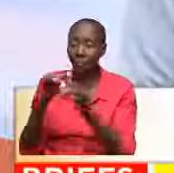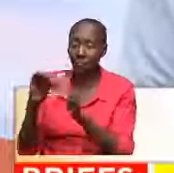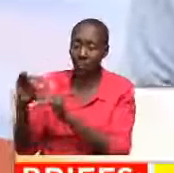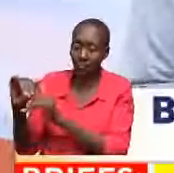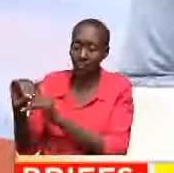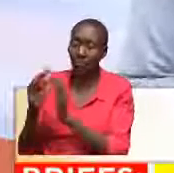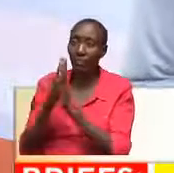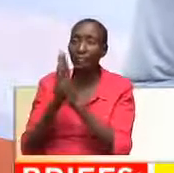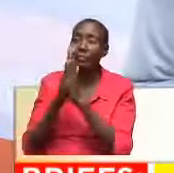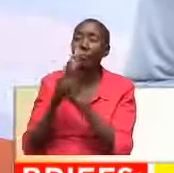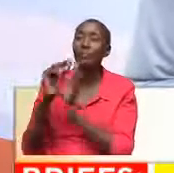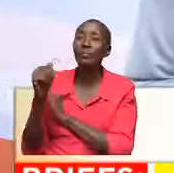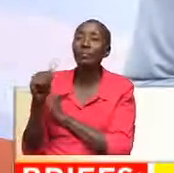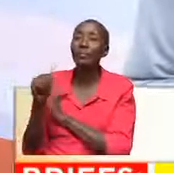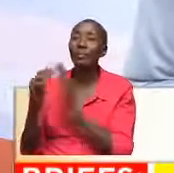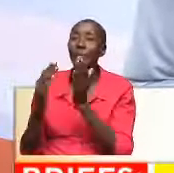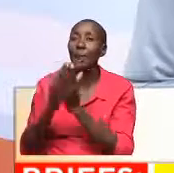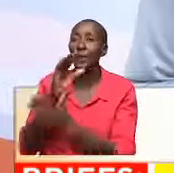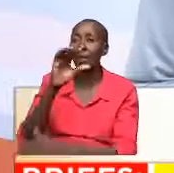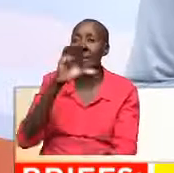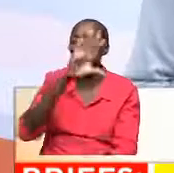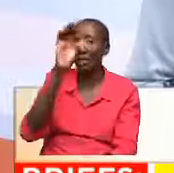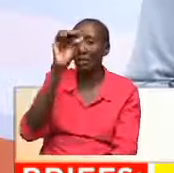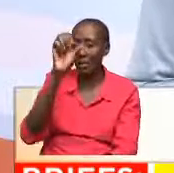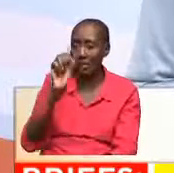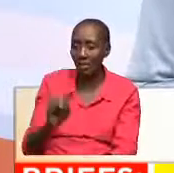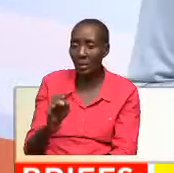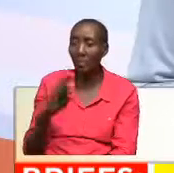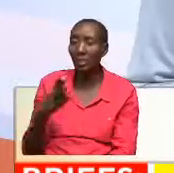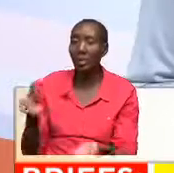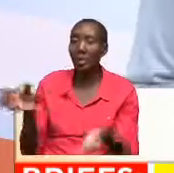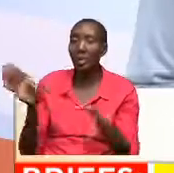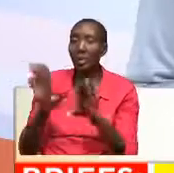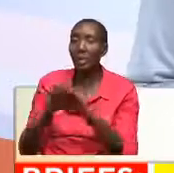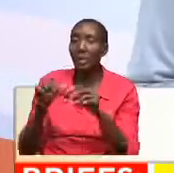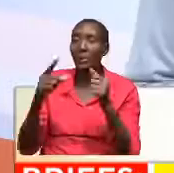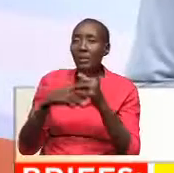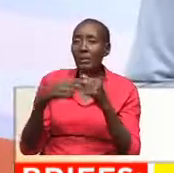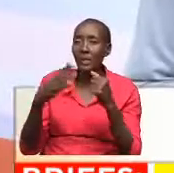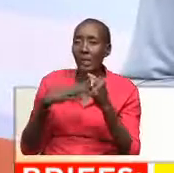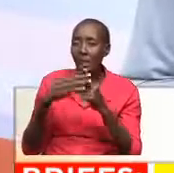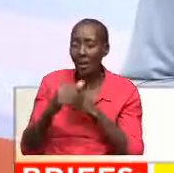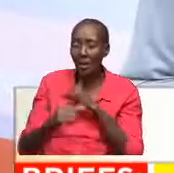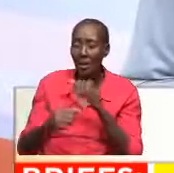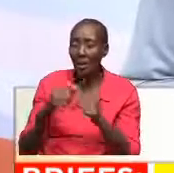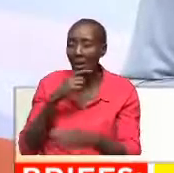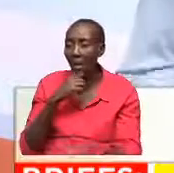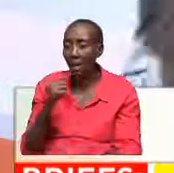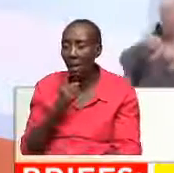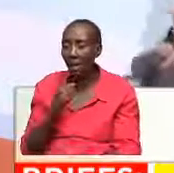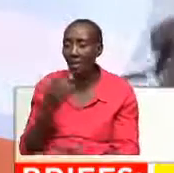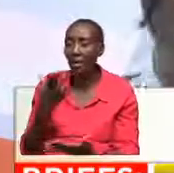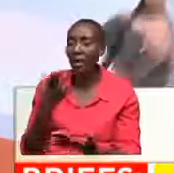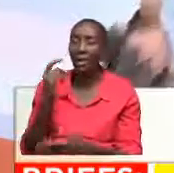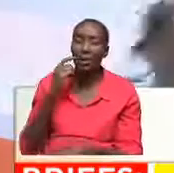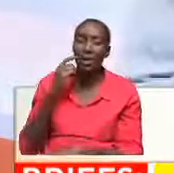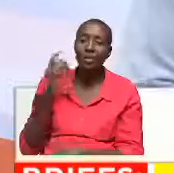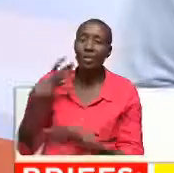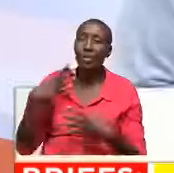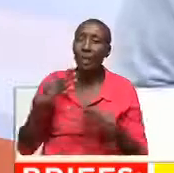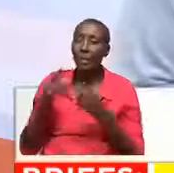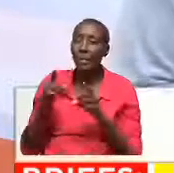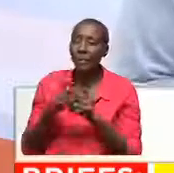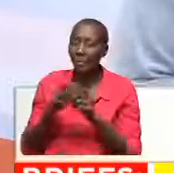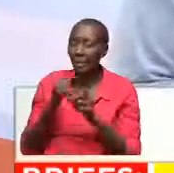to other stories. Amid South Africa's lockdown, 69-year-old grocery seller Lucy Malimele, one of the country's millions of informal